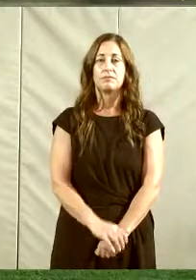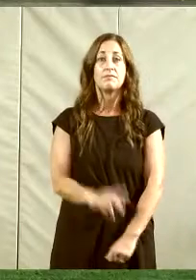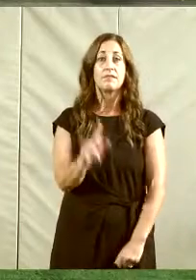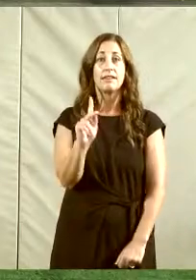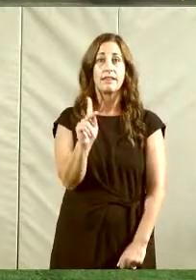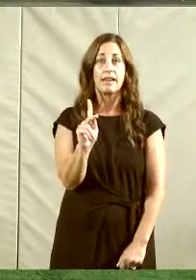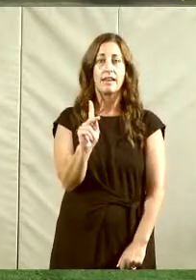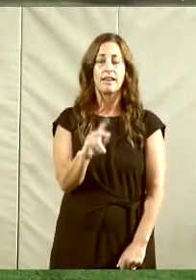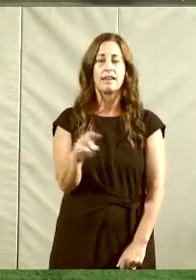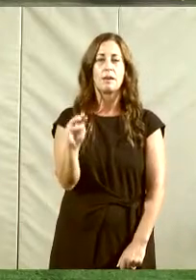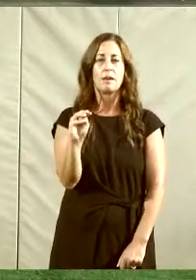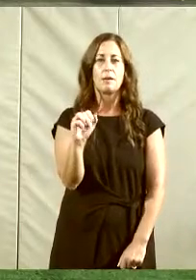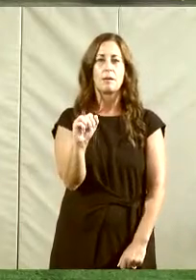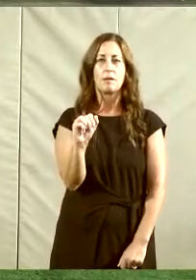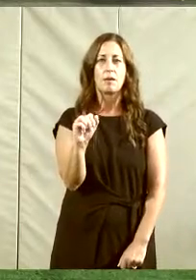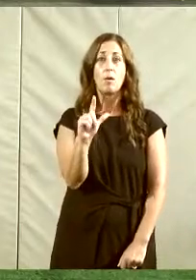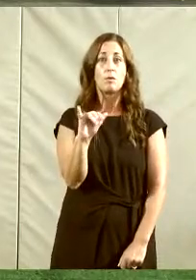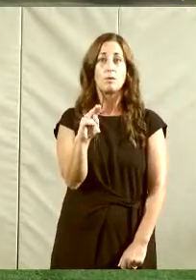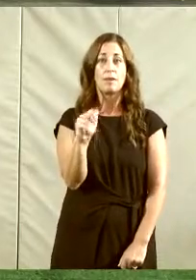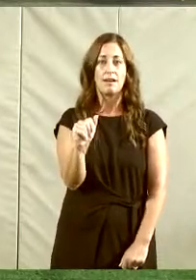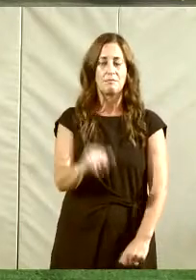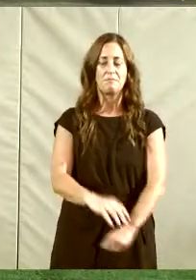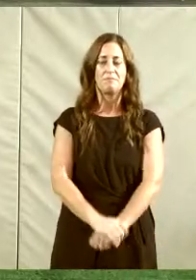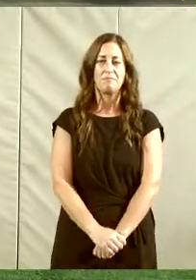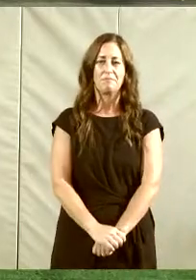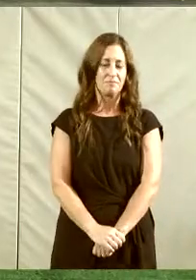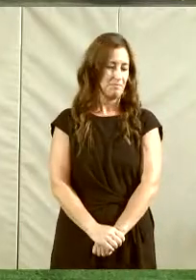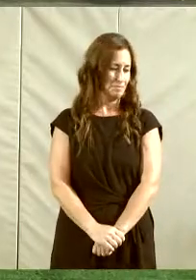Carla Daniela Luna.